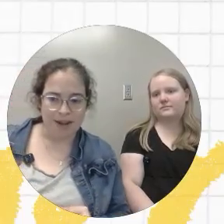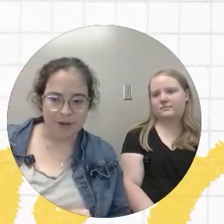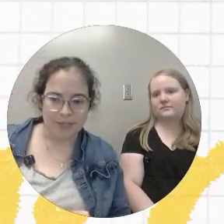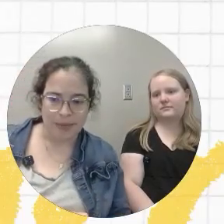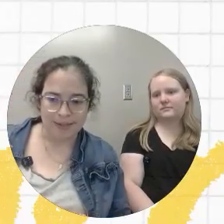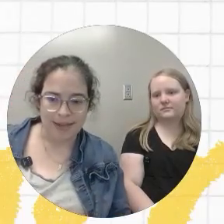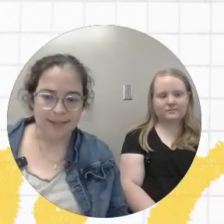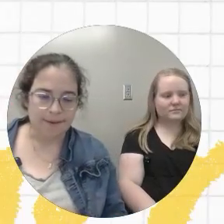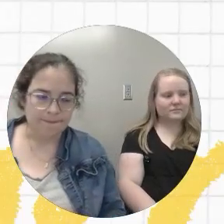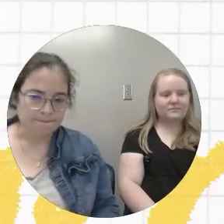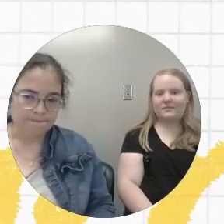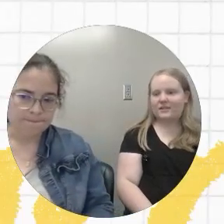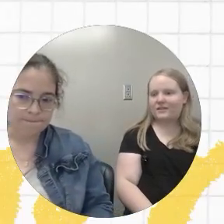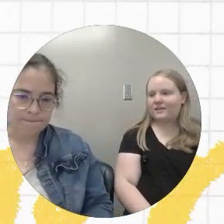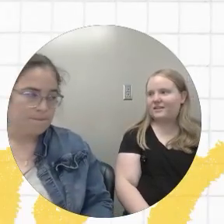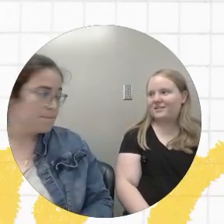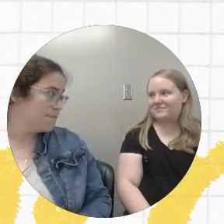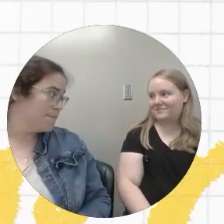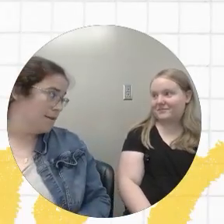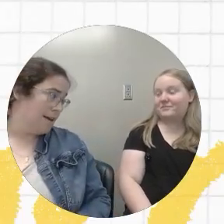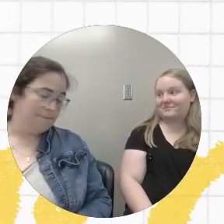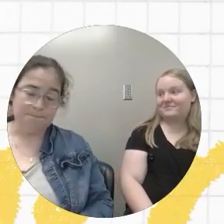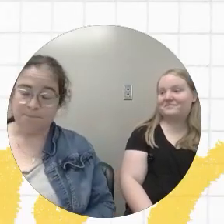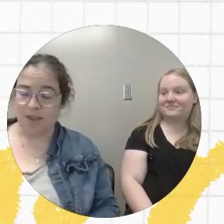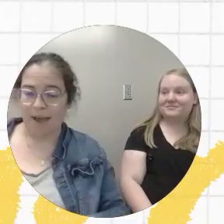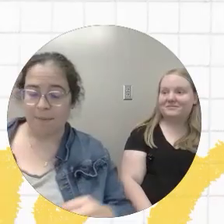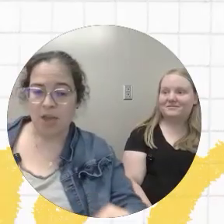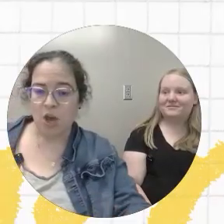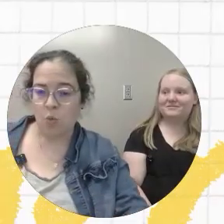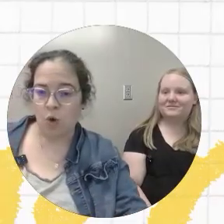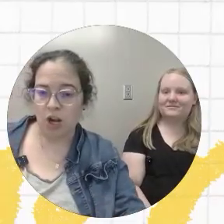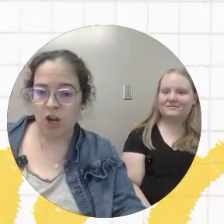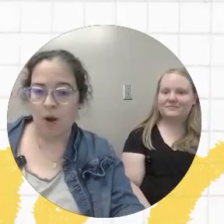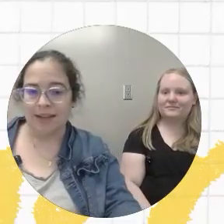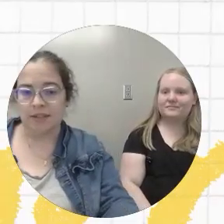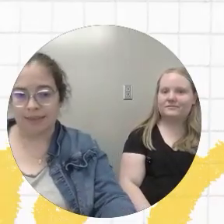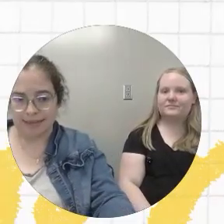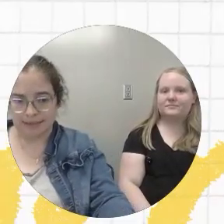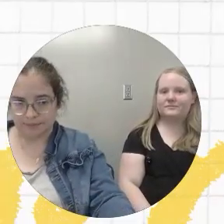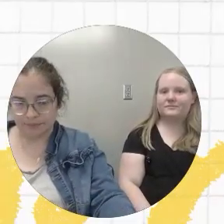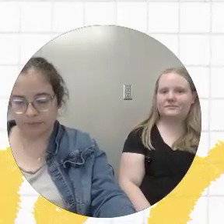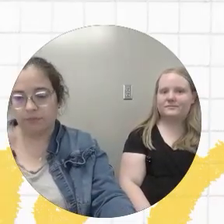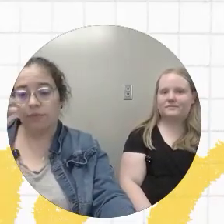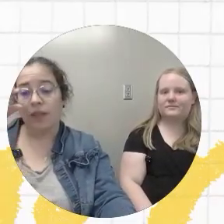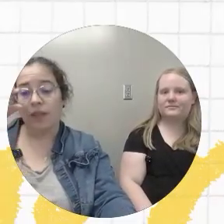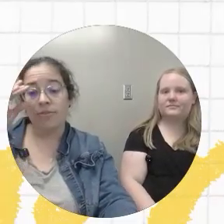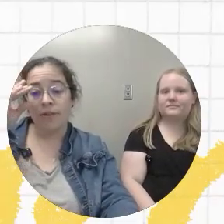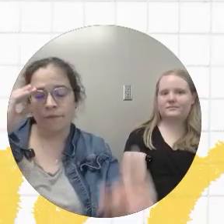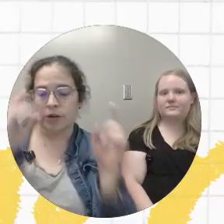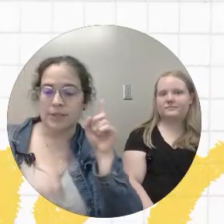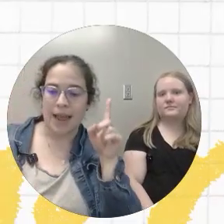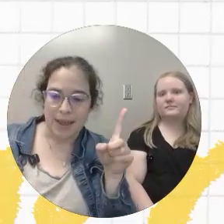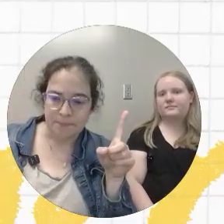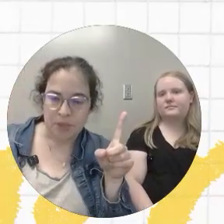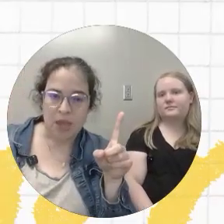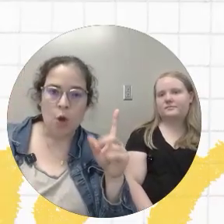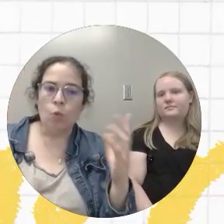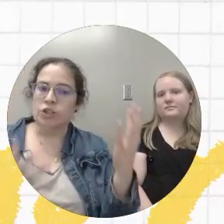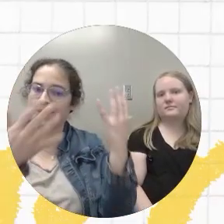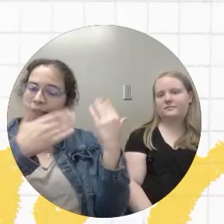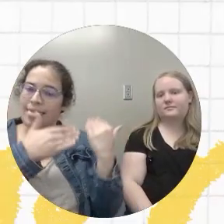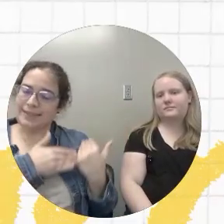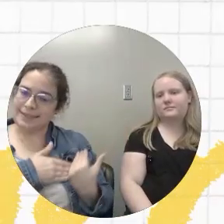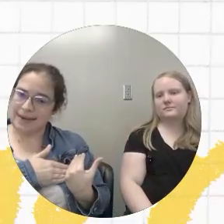Okay. Are you ready for a spelling test? You ready? Okay. We're going to go ahead and start this. And the first